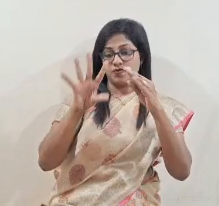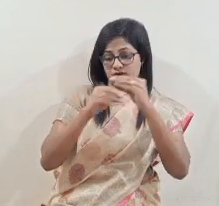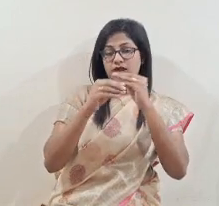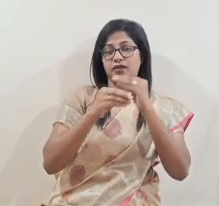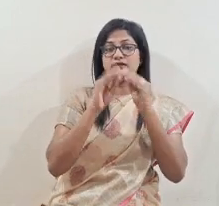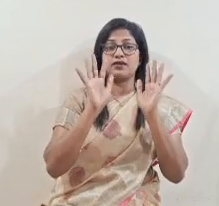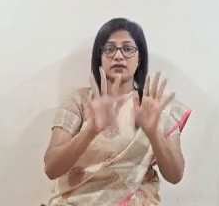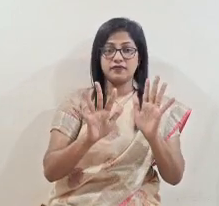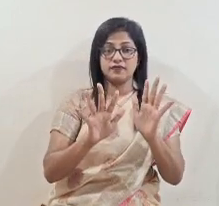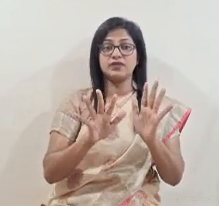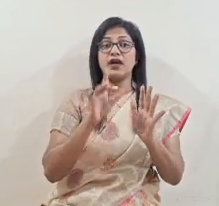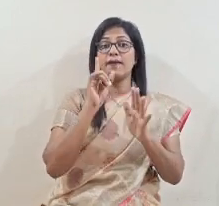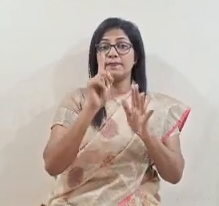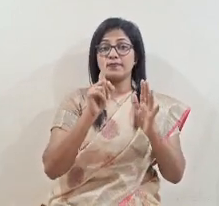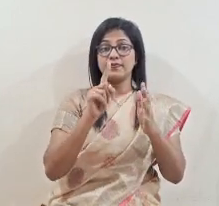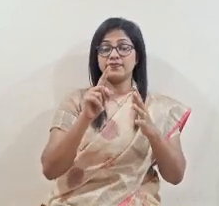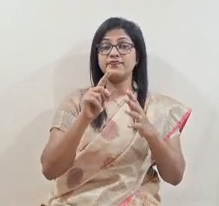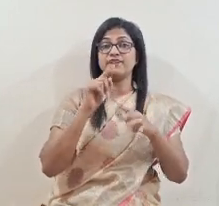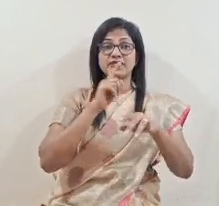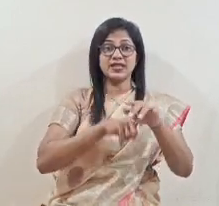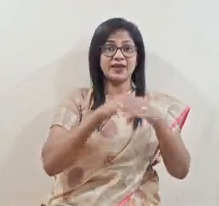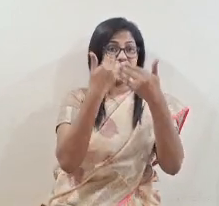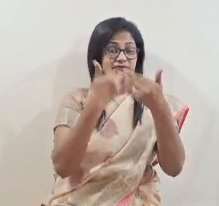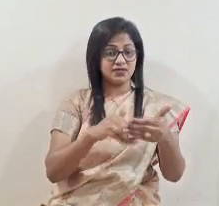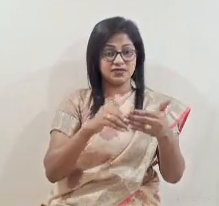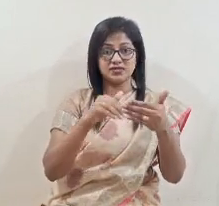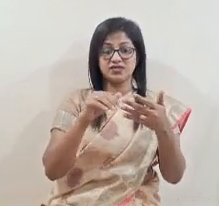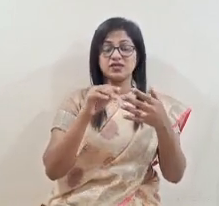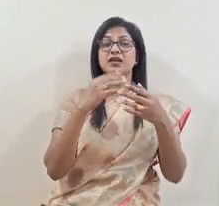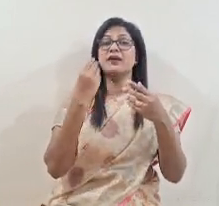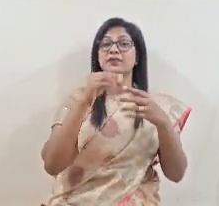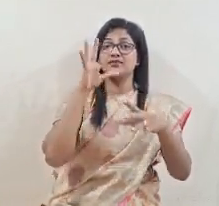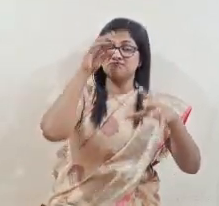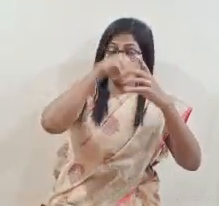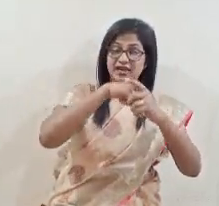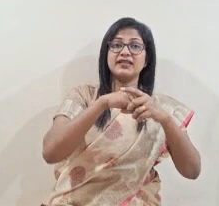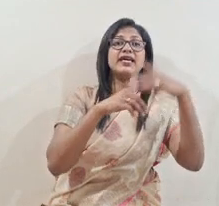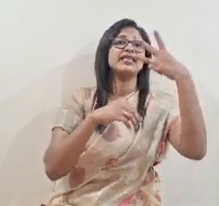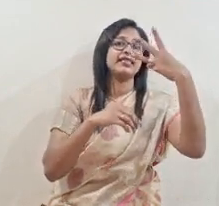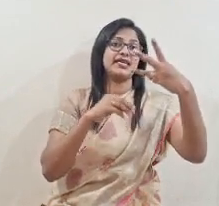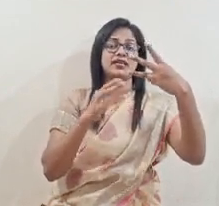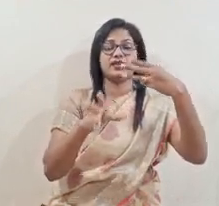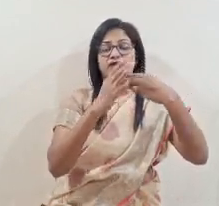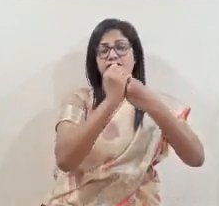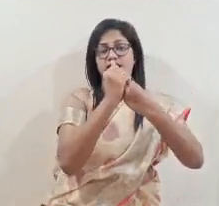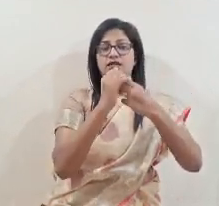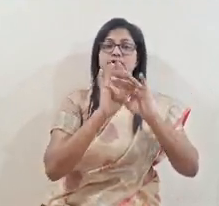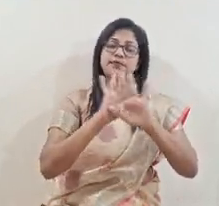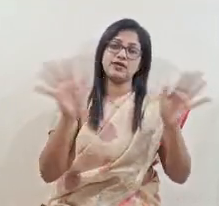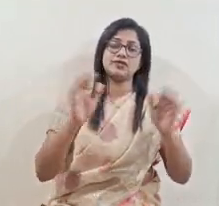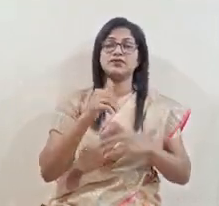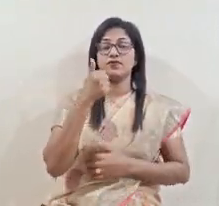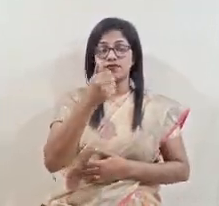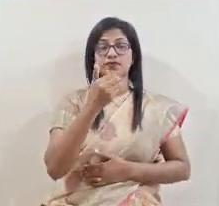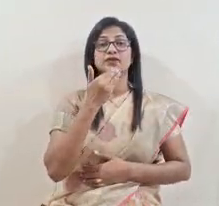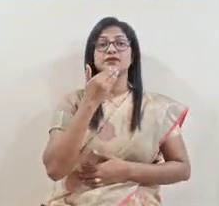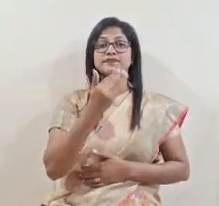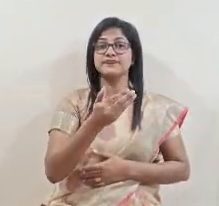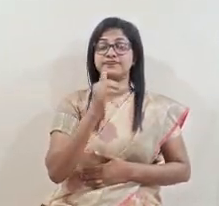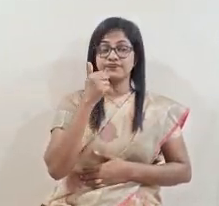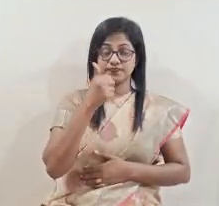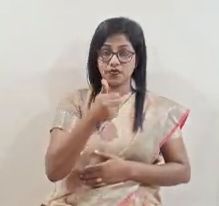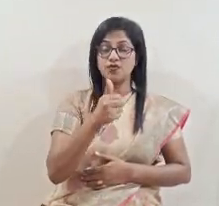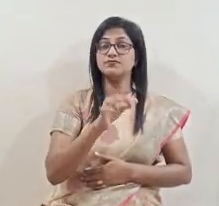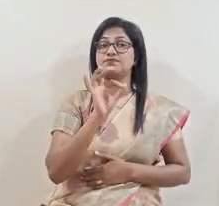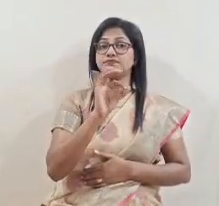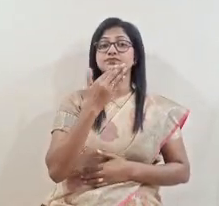Okay, great. Thank you. Thank you. Thank you, ma'am. We'll move on to the next presentation. The last presenter is Sanya.